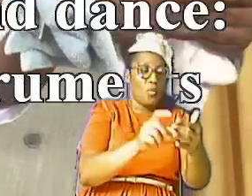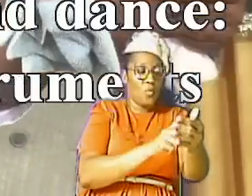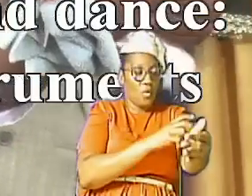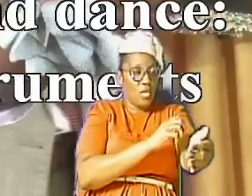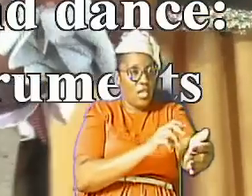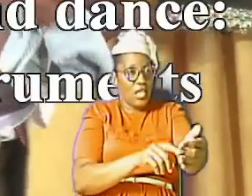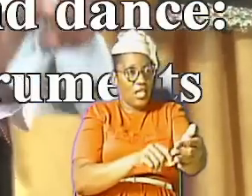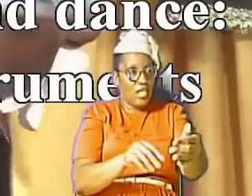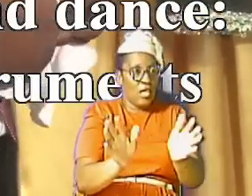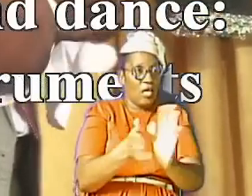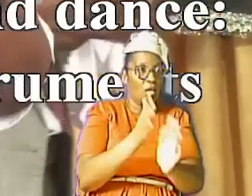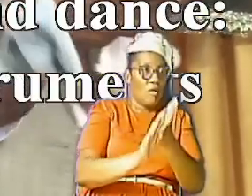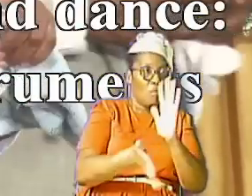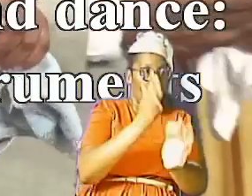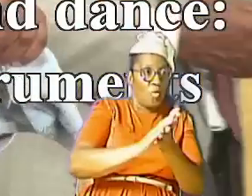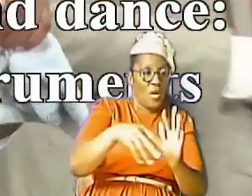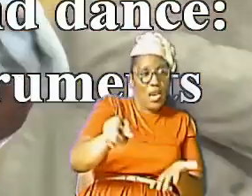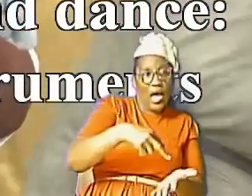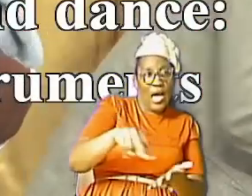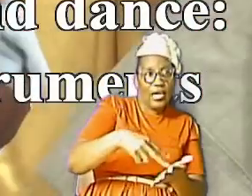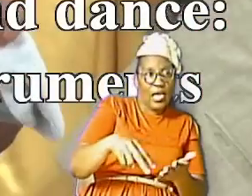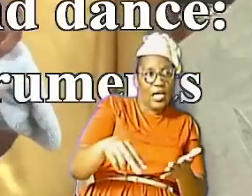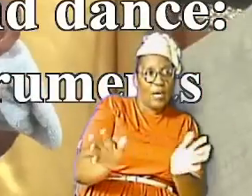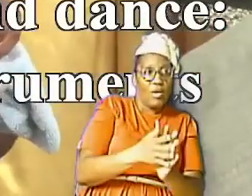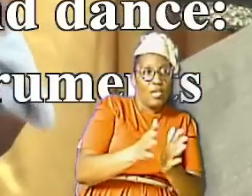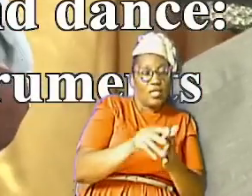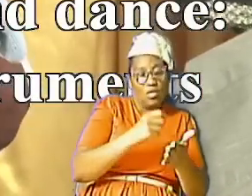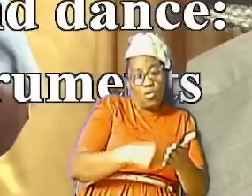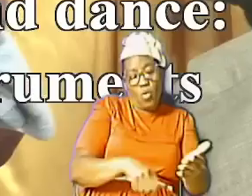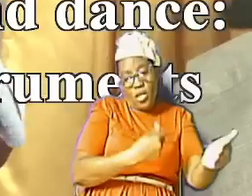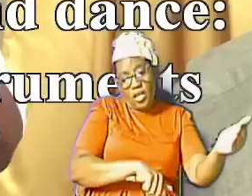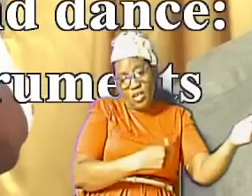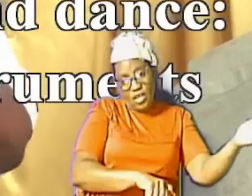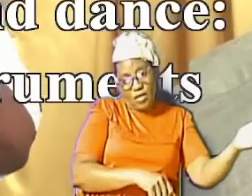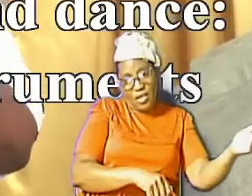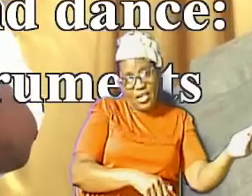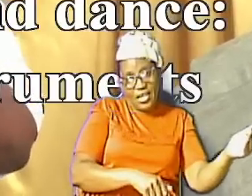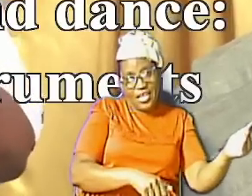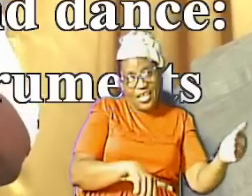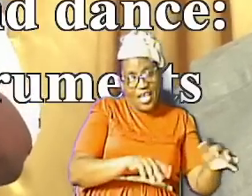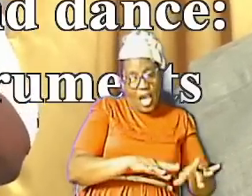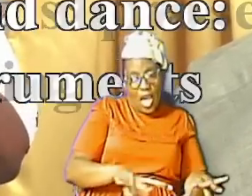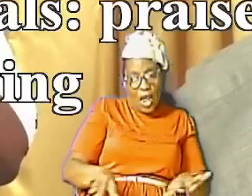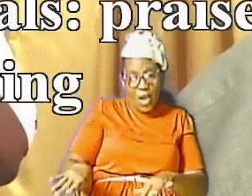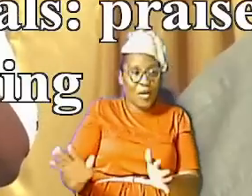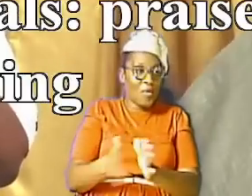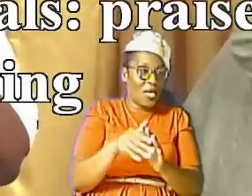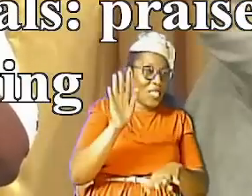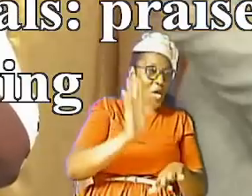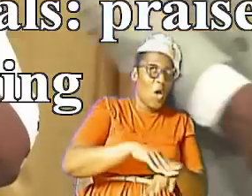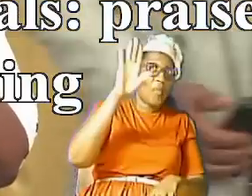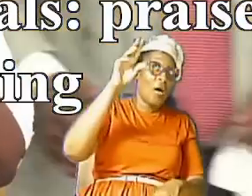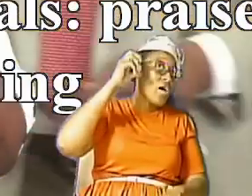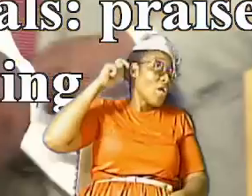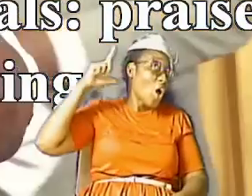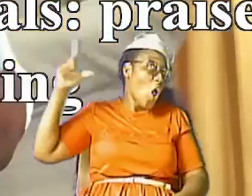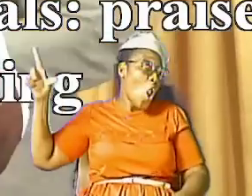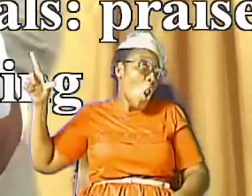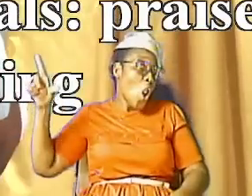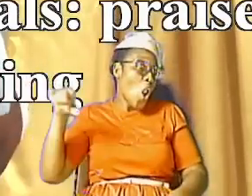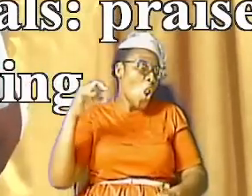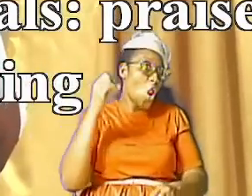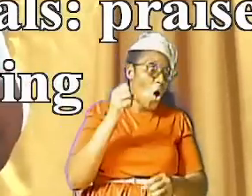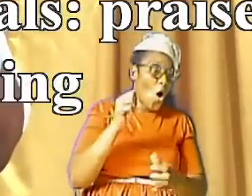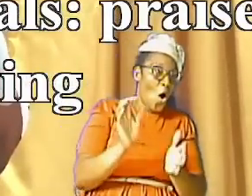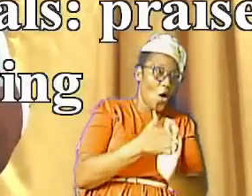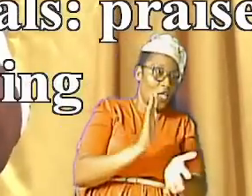with the timbrel and dance. Praise him with the string instrument and organs. Praise him upon the loud cymbals.